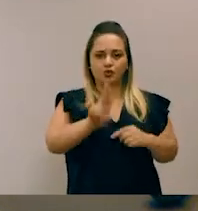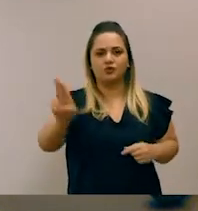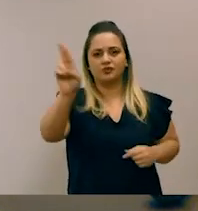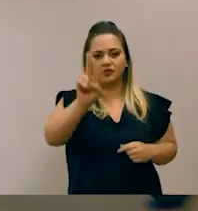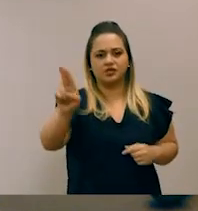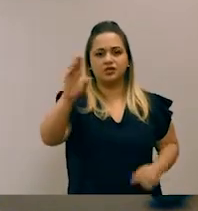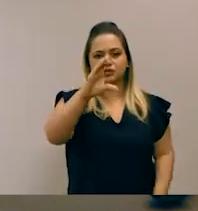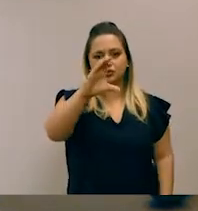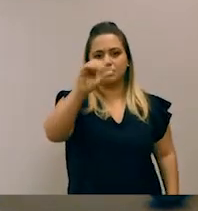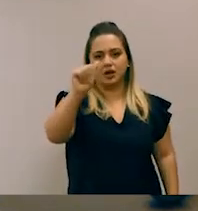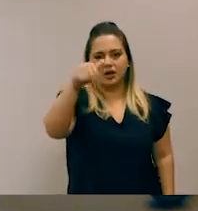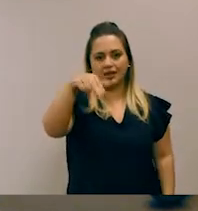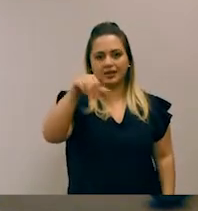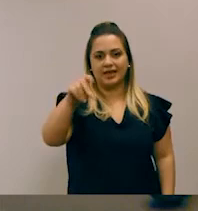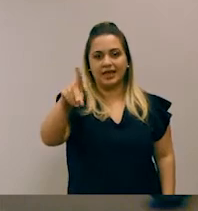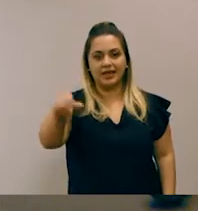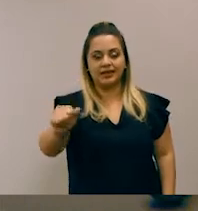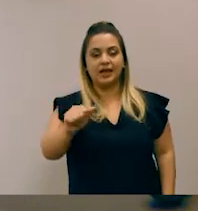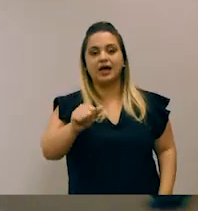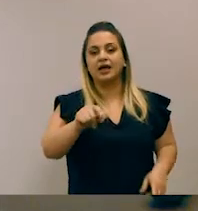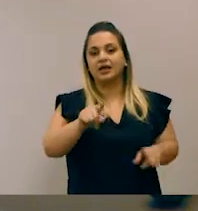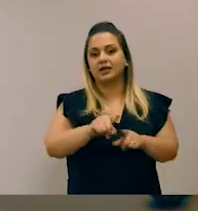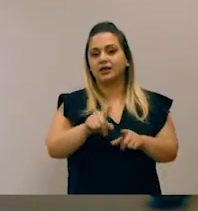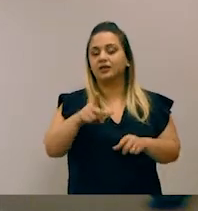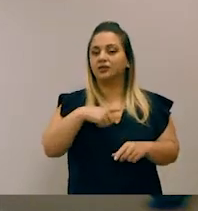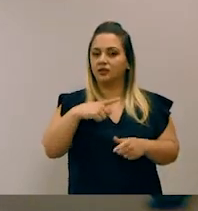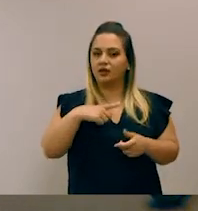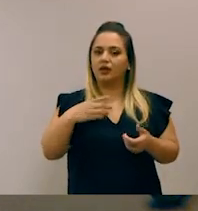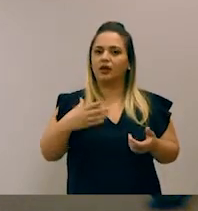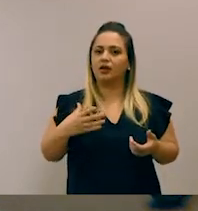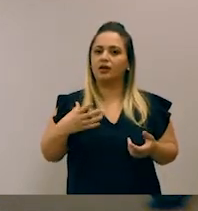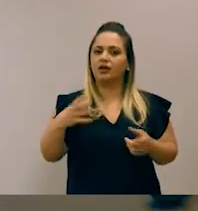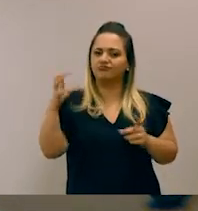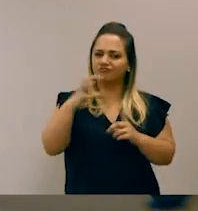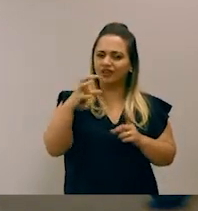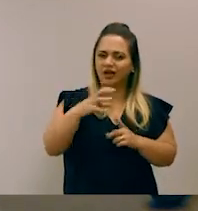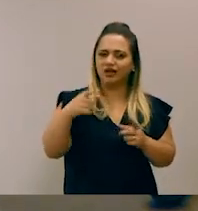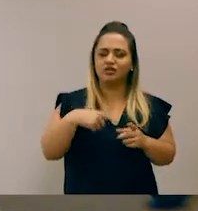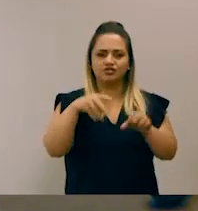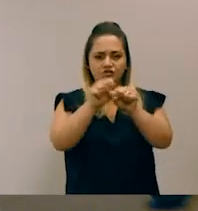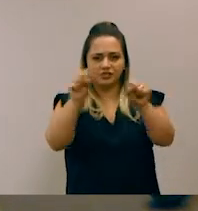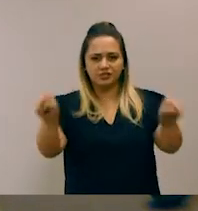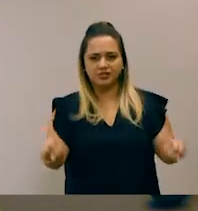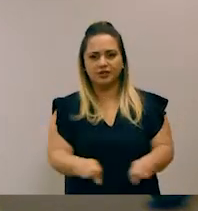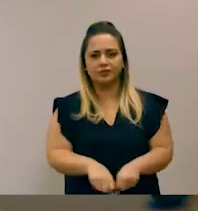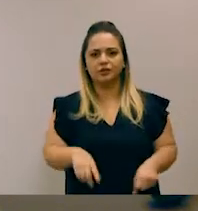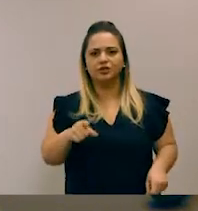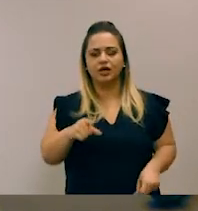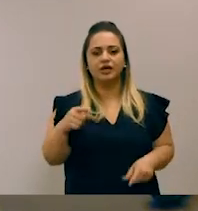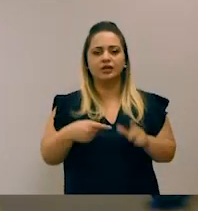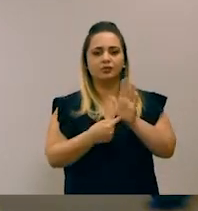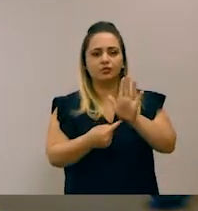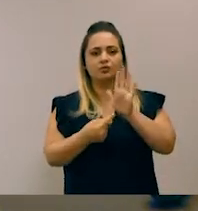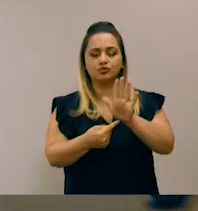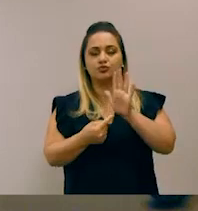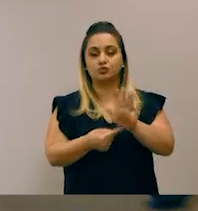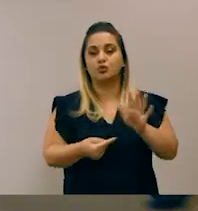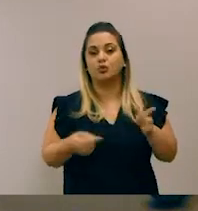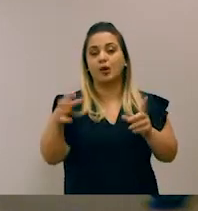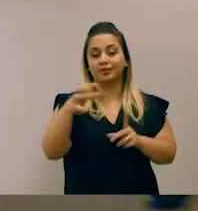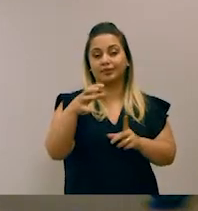of a university professor of Canada, and saying that there are attacks of models of machine